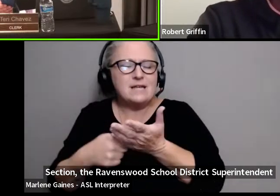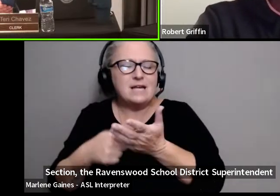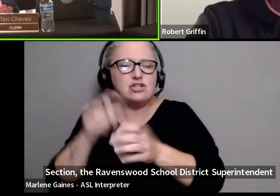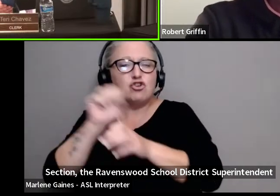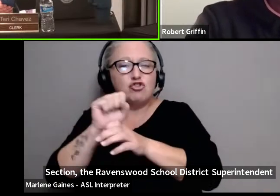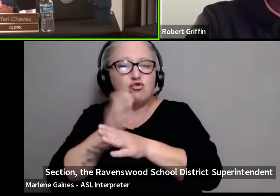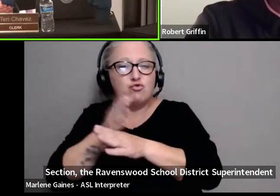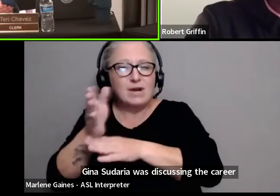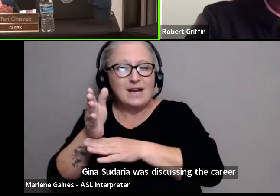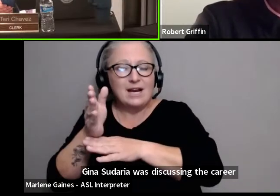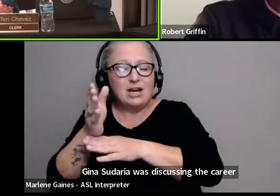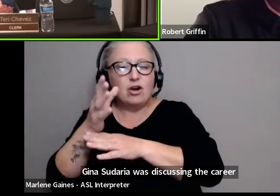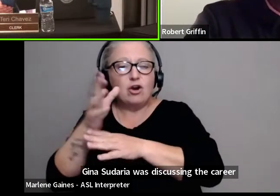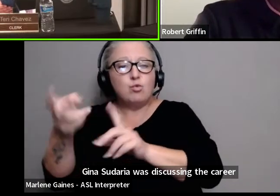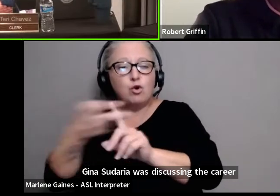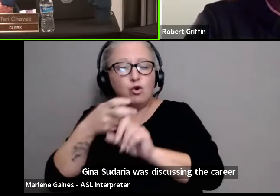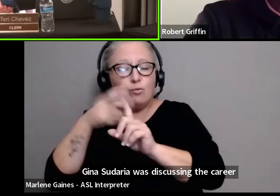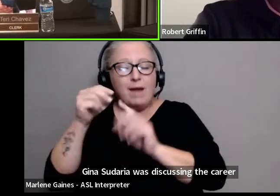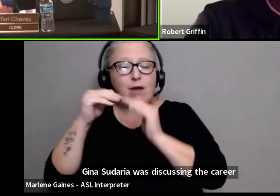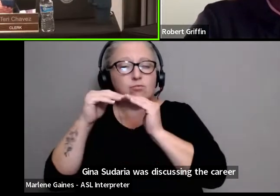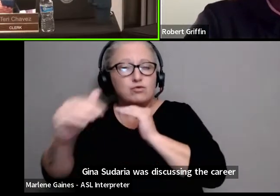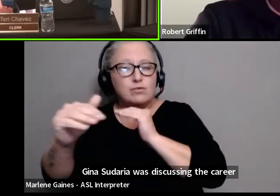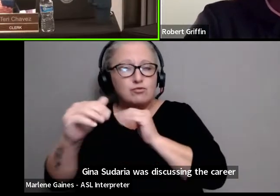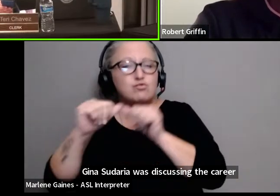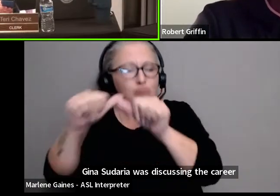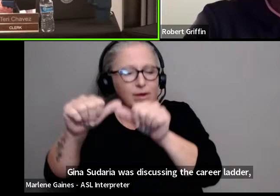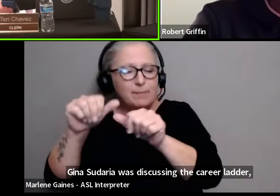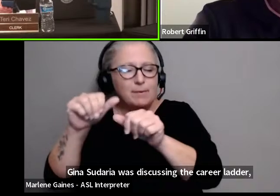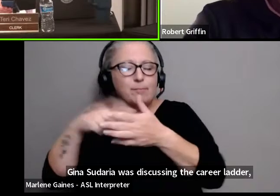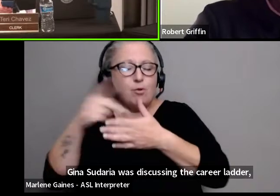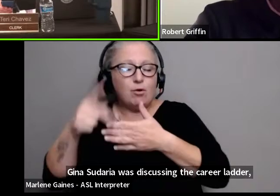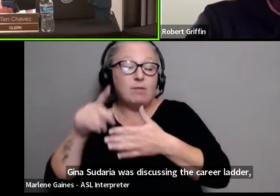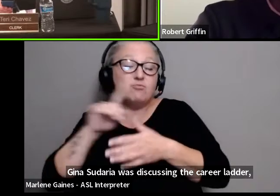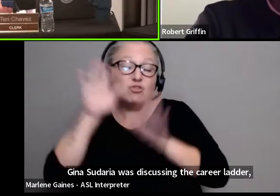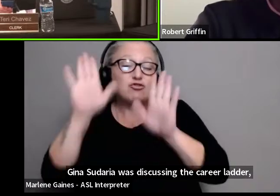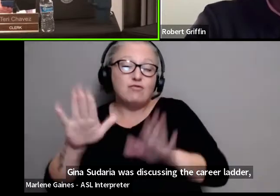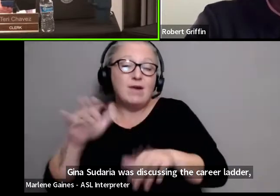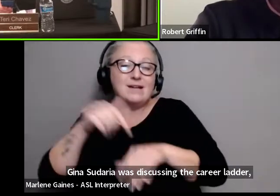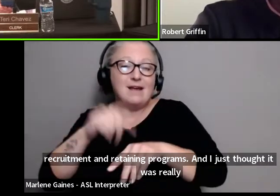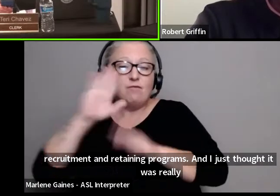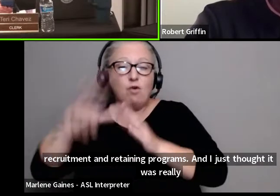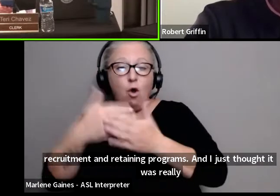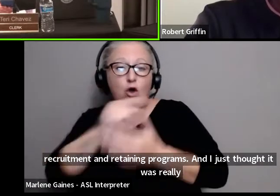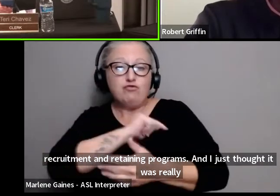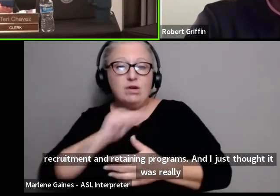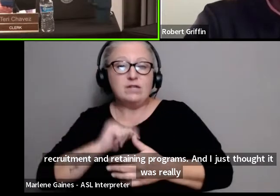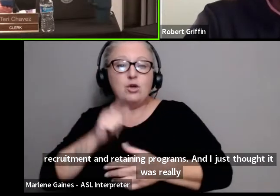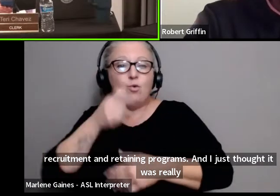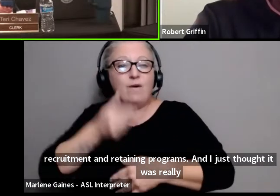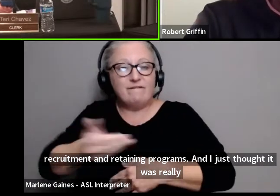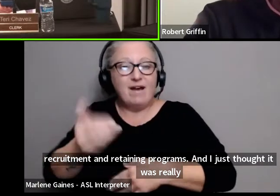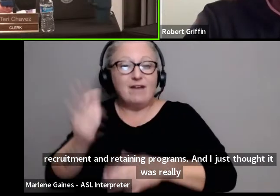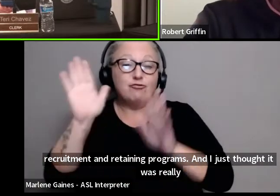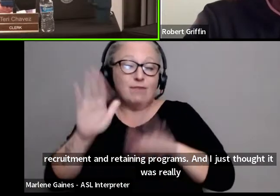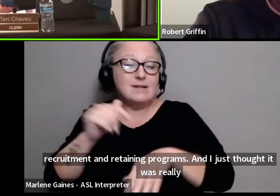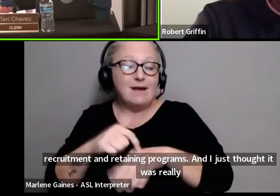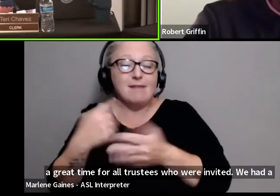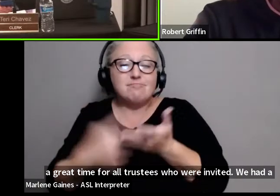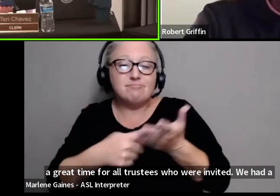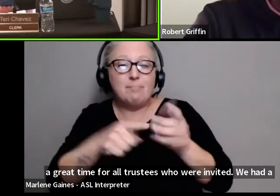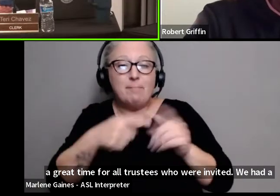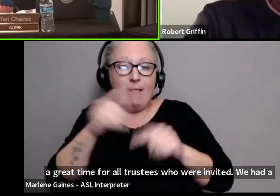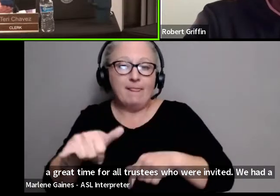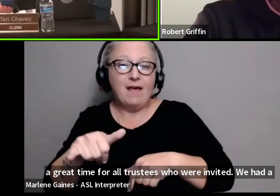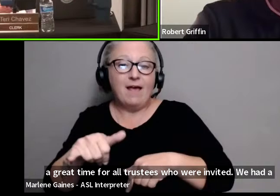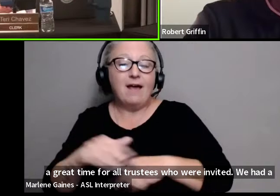ladder, recruitment, and retaining programs. And I just thought it was really a great time for all trustees who were invited. We had a great time in talking about those, and I thought that was